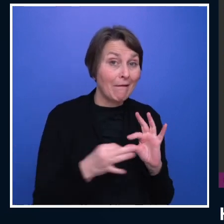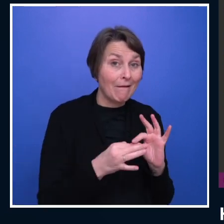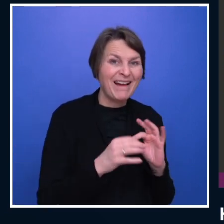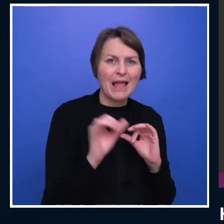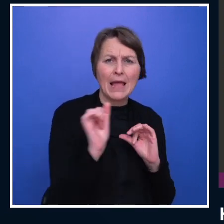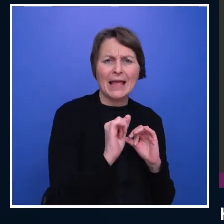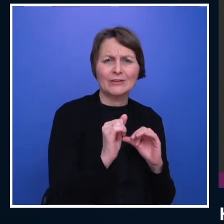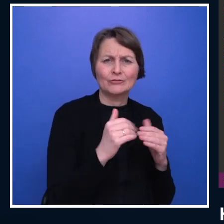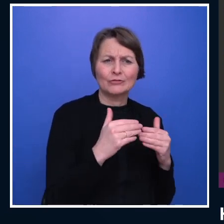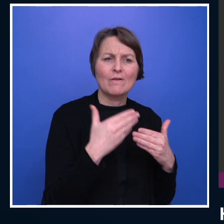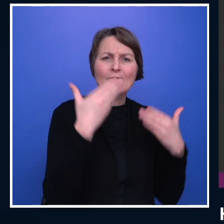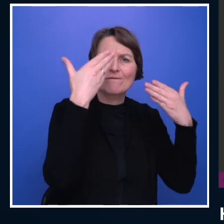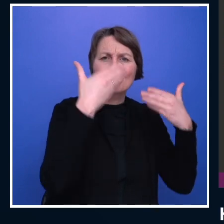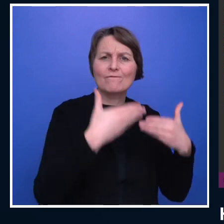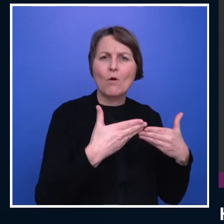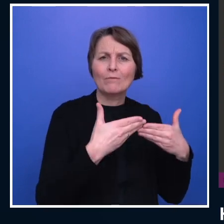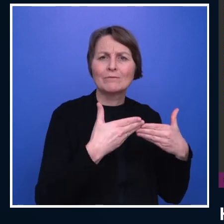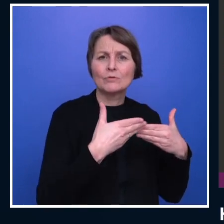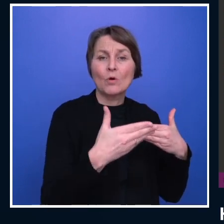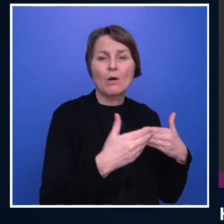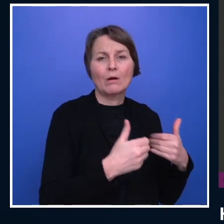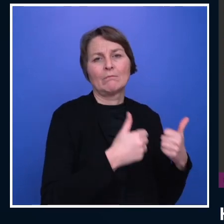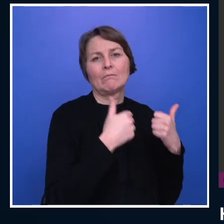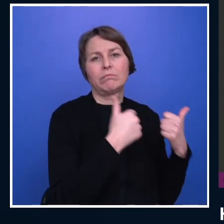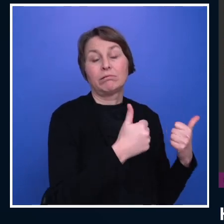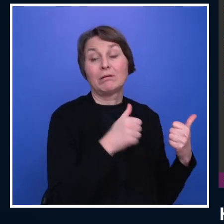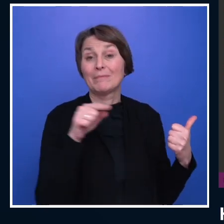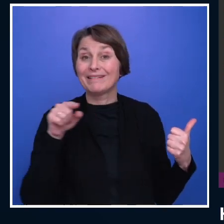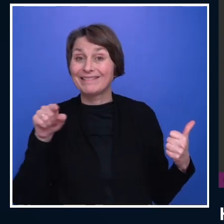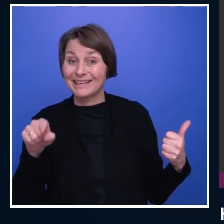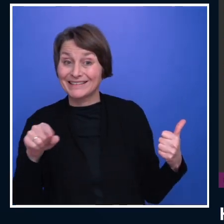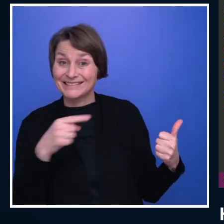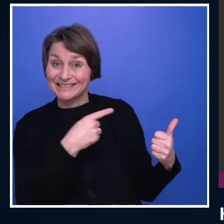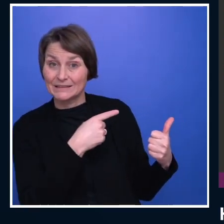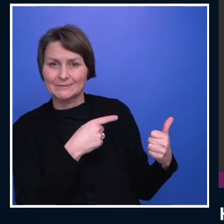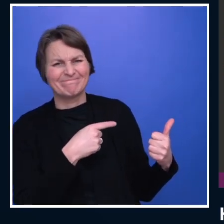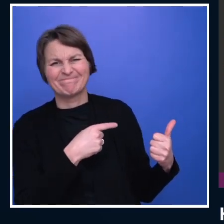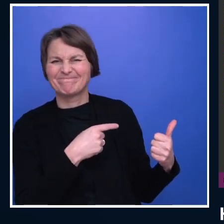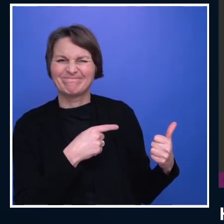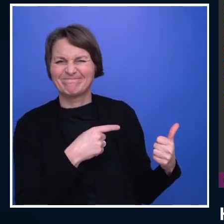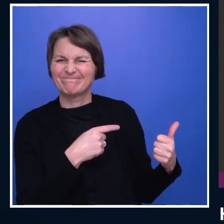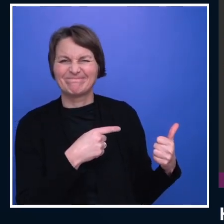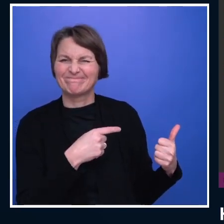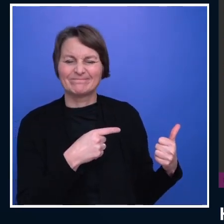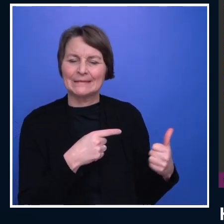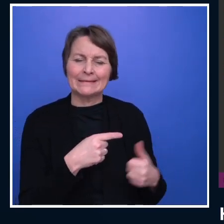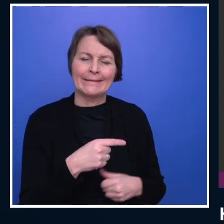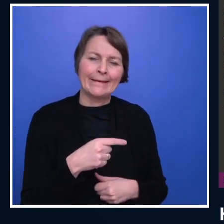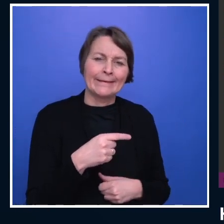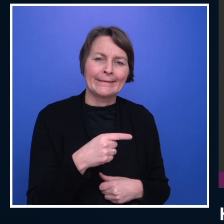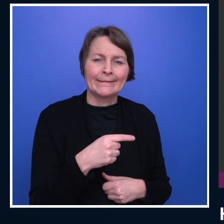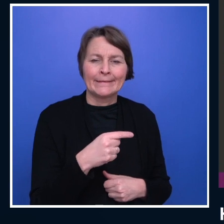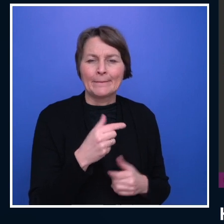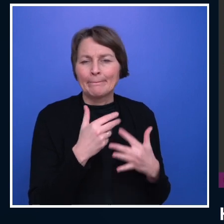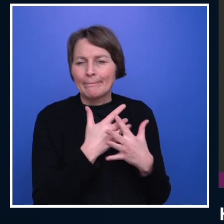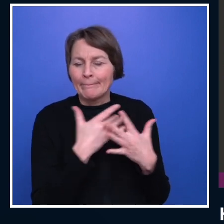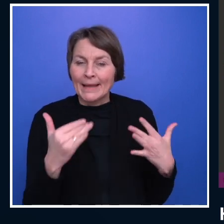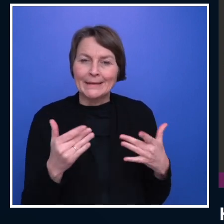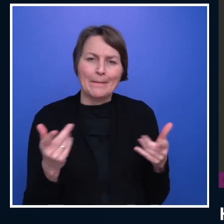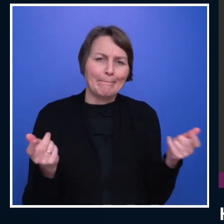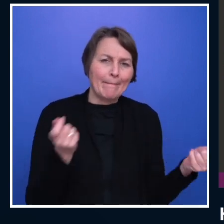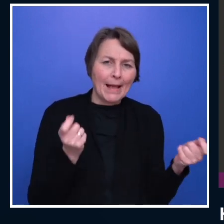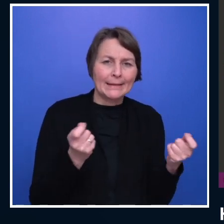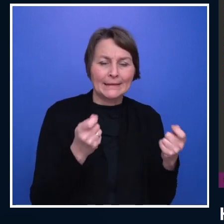is not great for managing dozens or certainly not hundreds of these things. Does that answer your